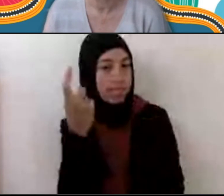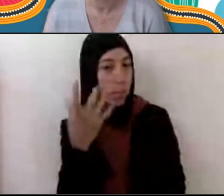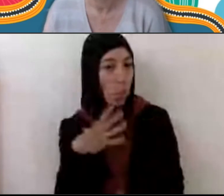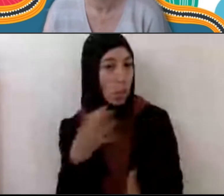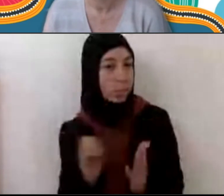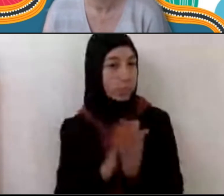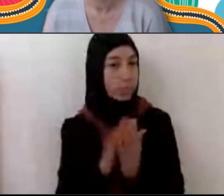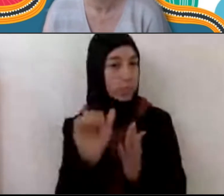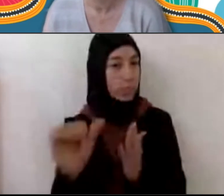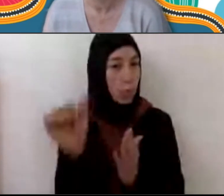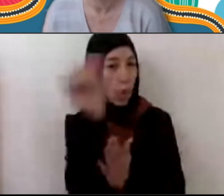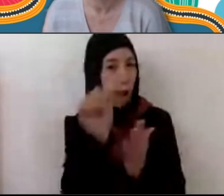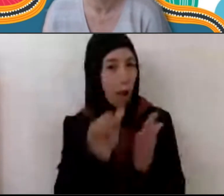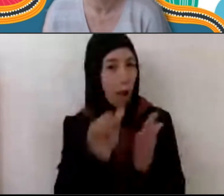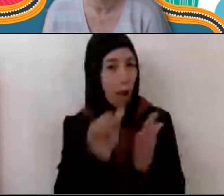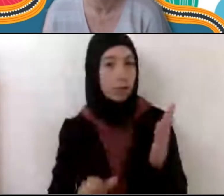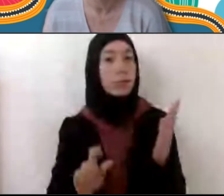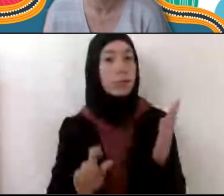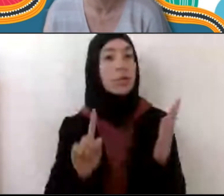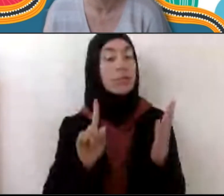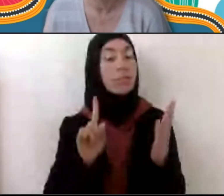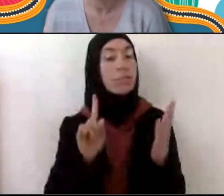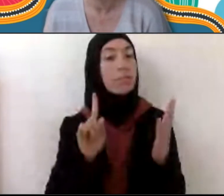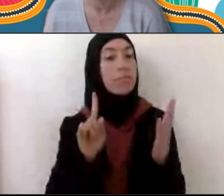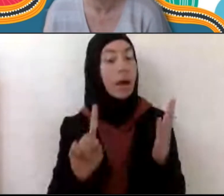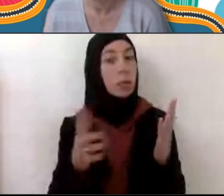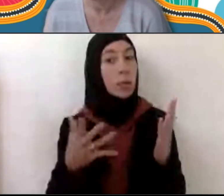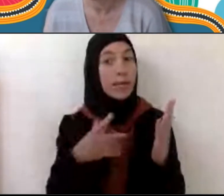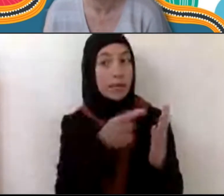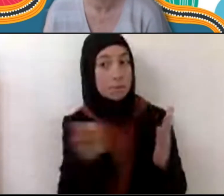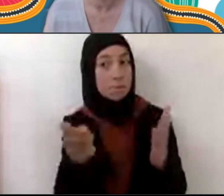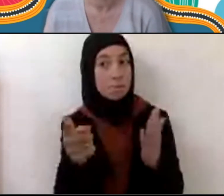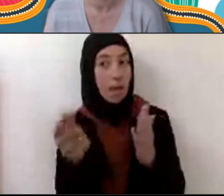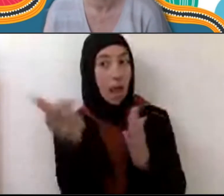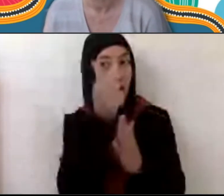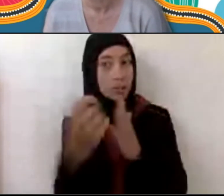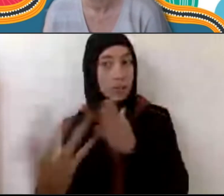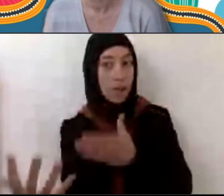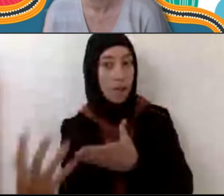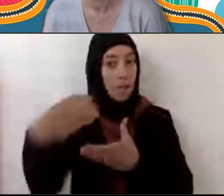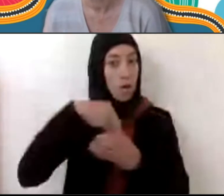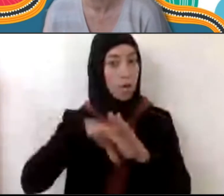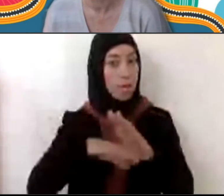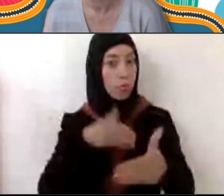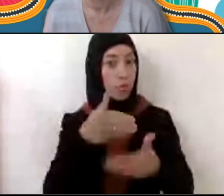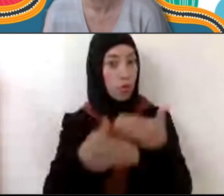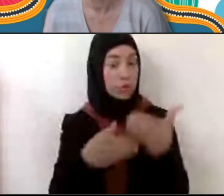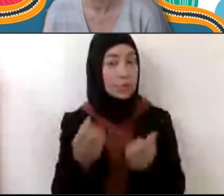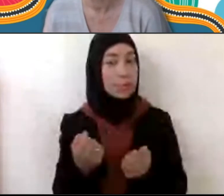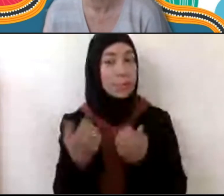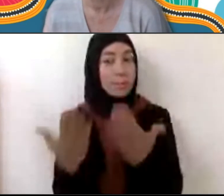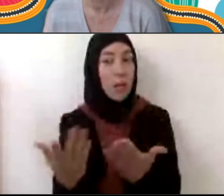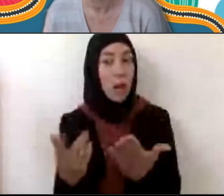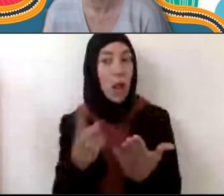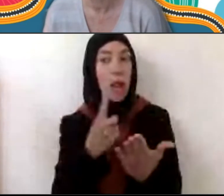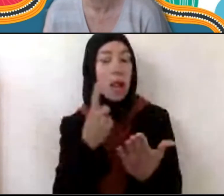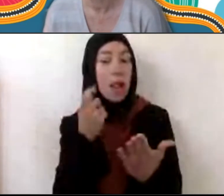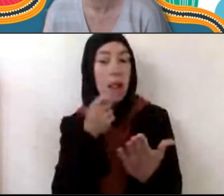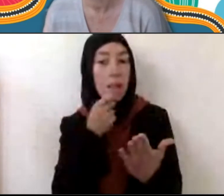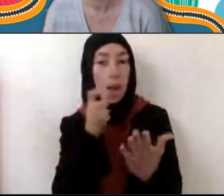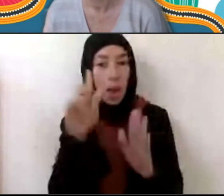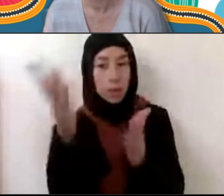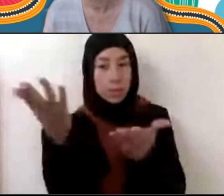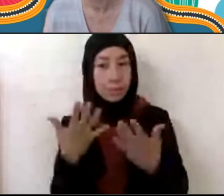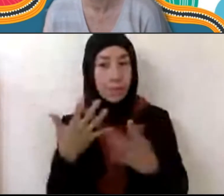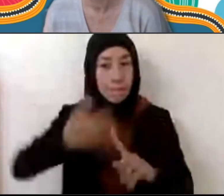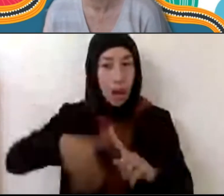get the artists involved in the process and to know kind of where the artworks will be so they can be integrated well into